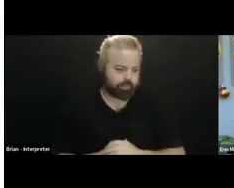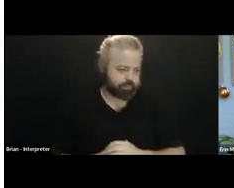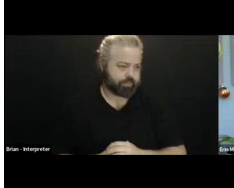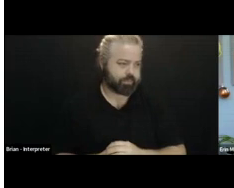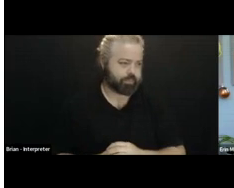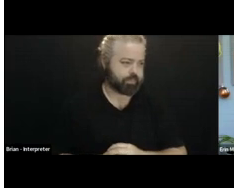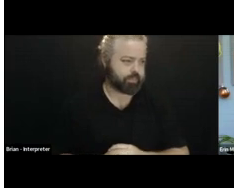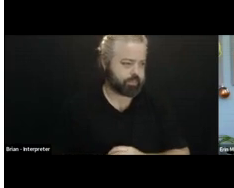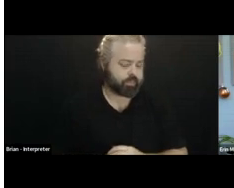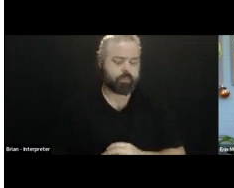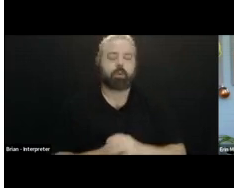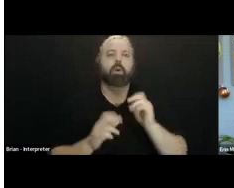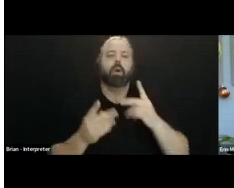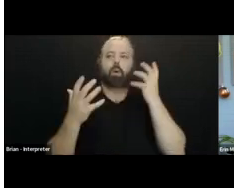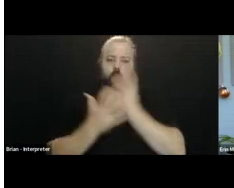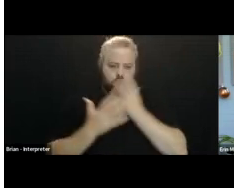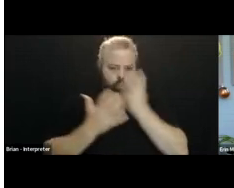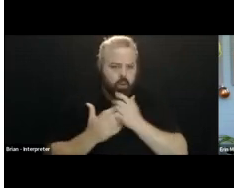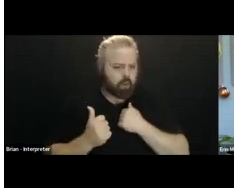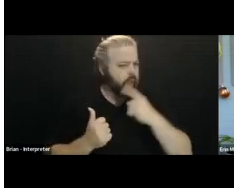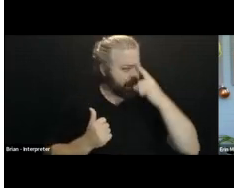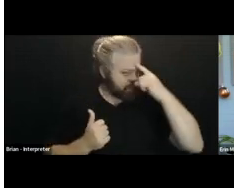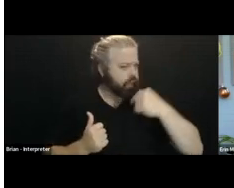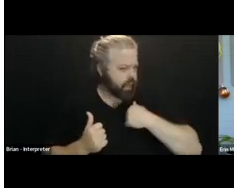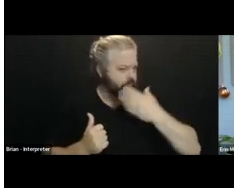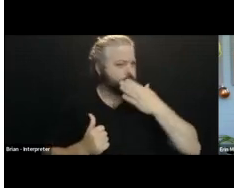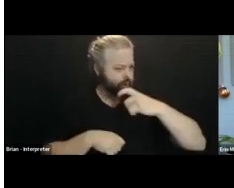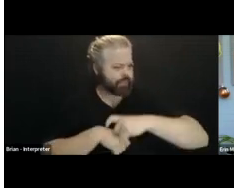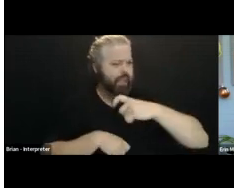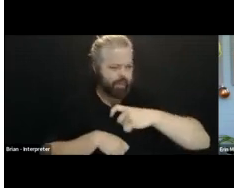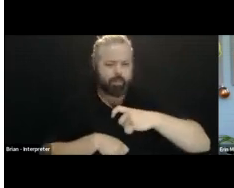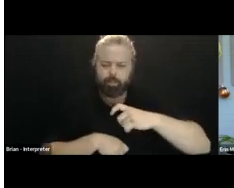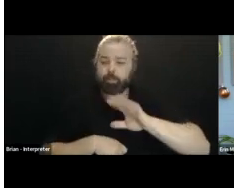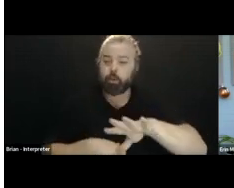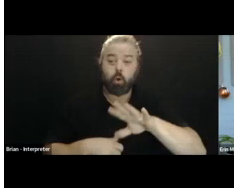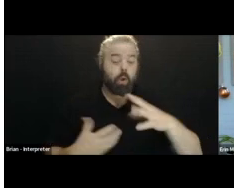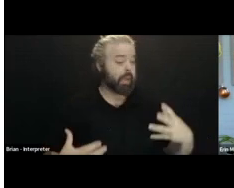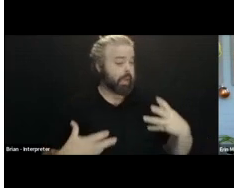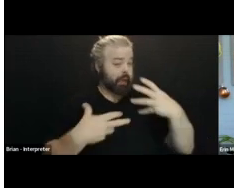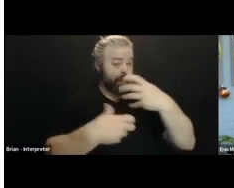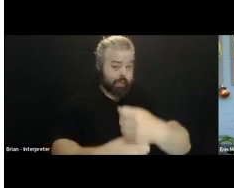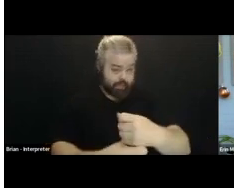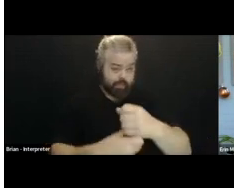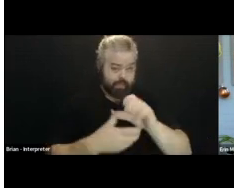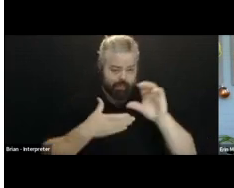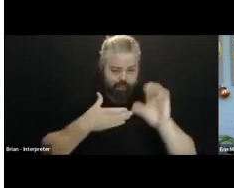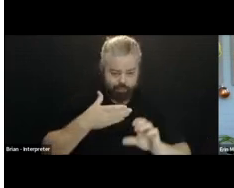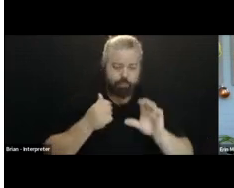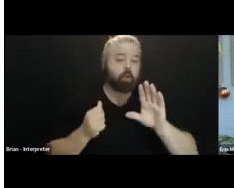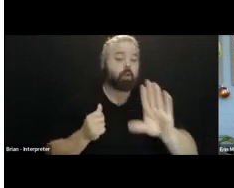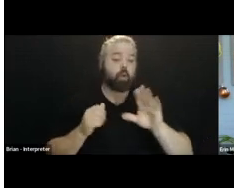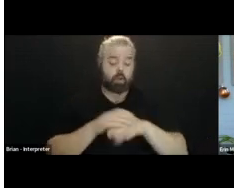Okay, I think I did well on time. So in conclusion, your accessible